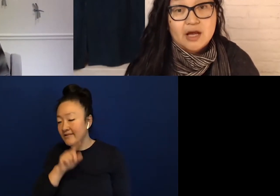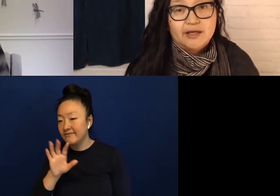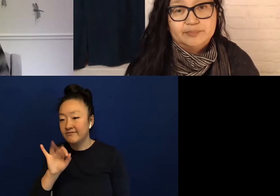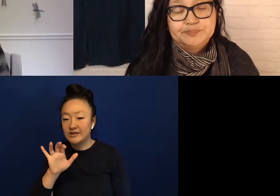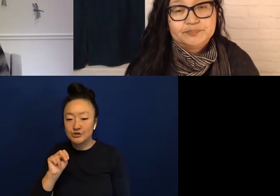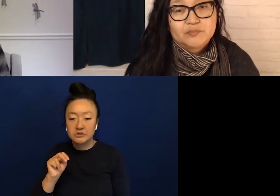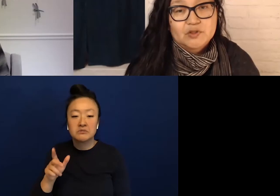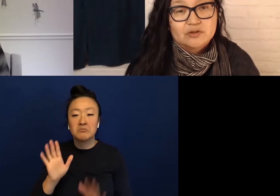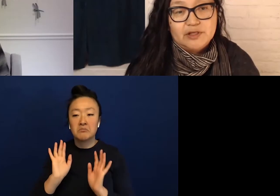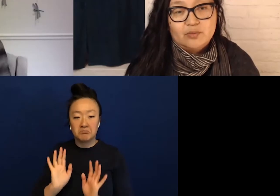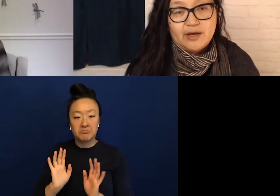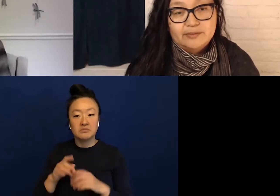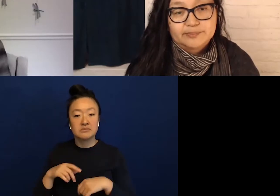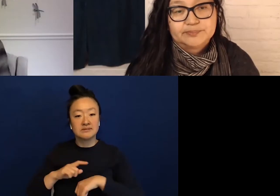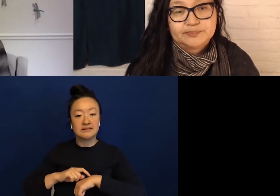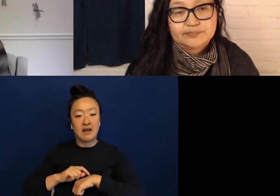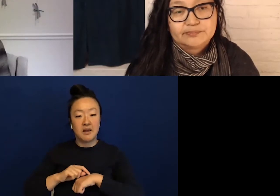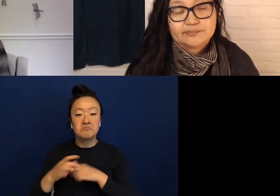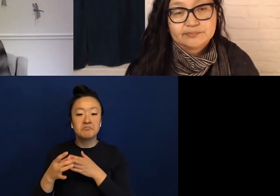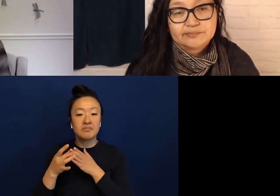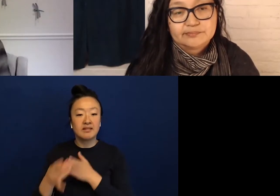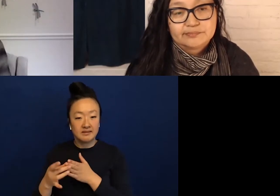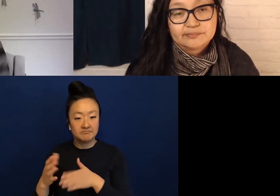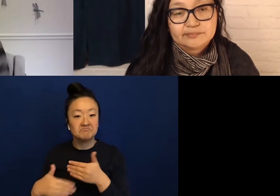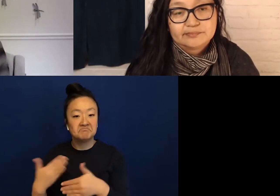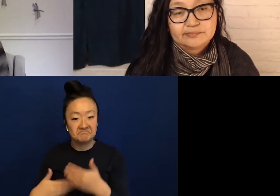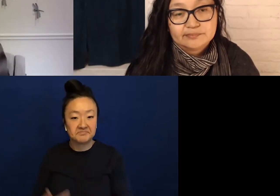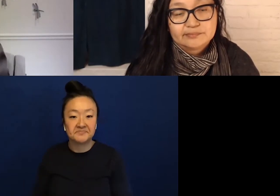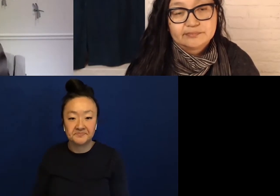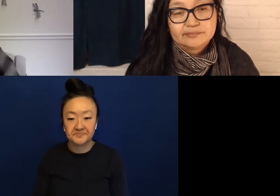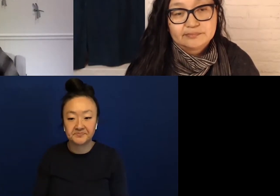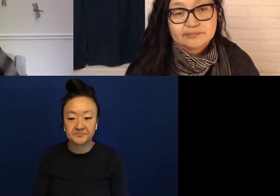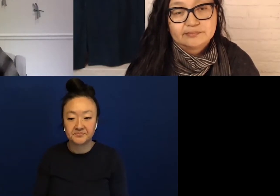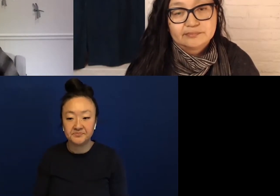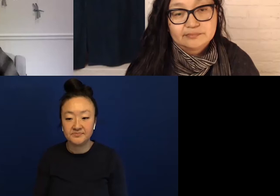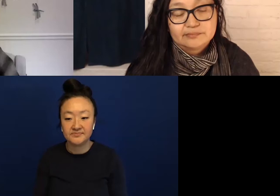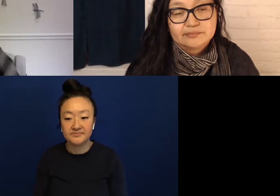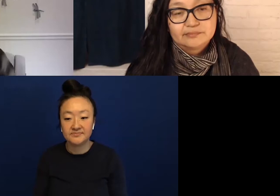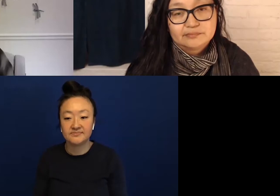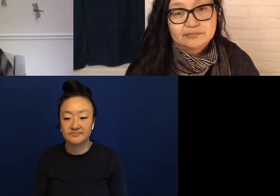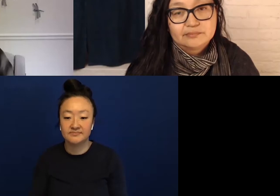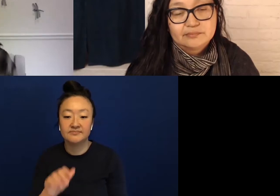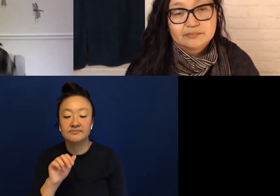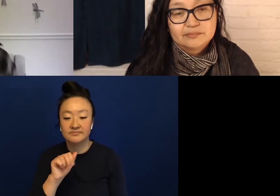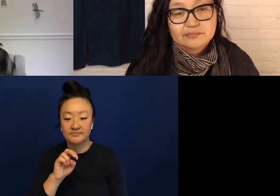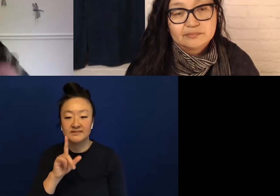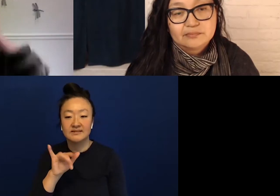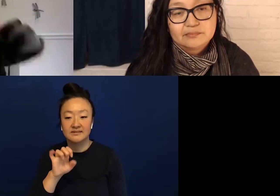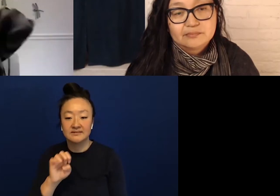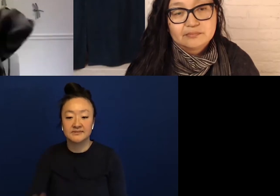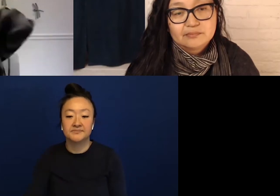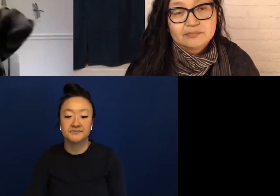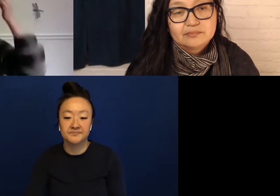let time sort of lead the way. Yeah, I love that genre. You weren't gonna